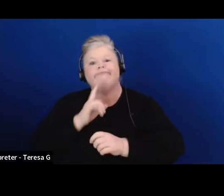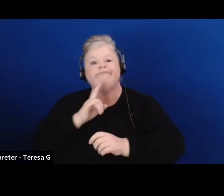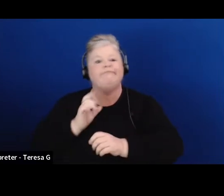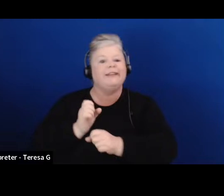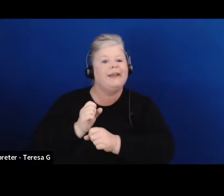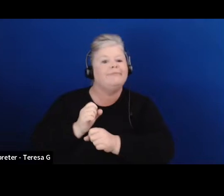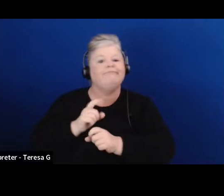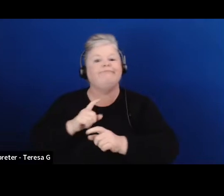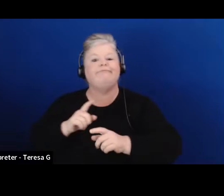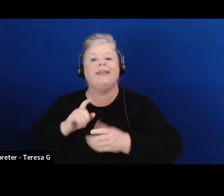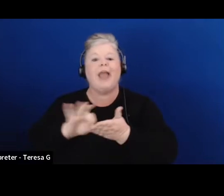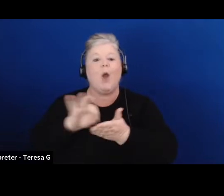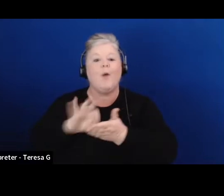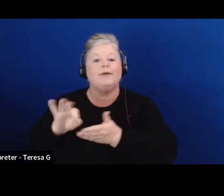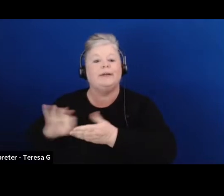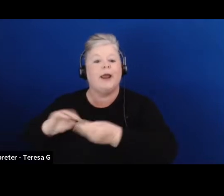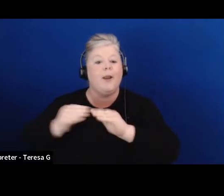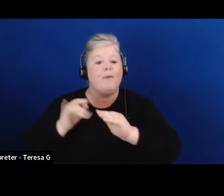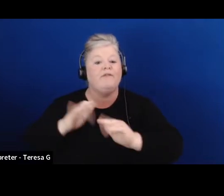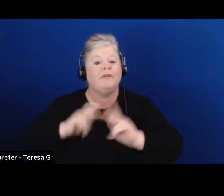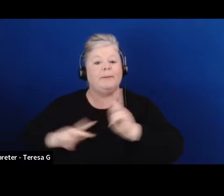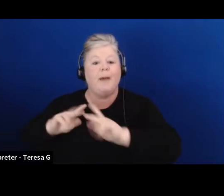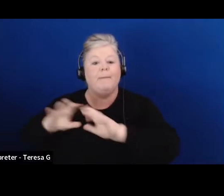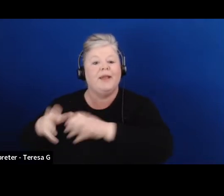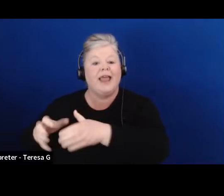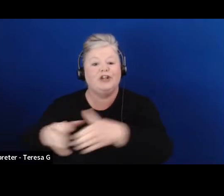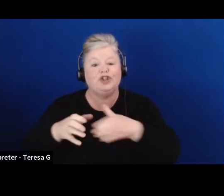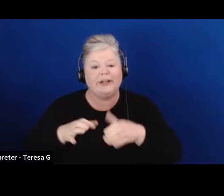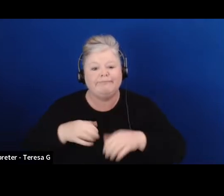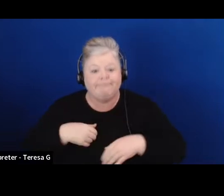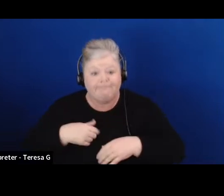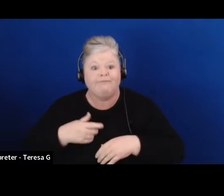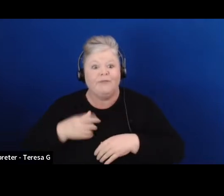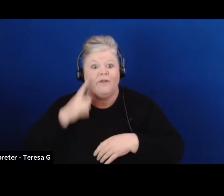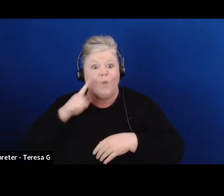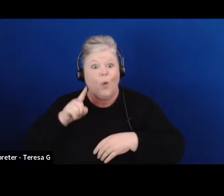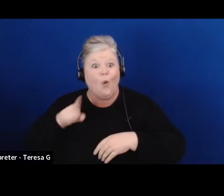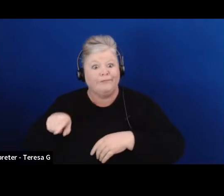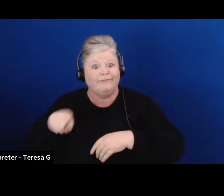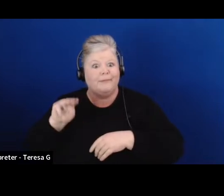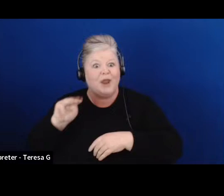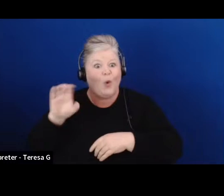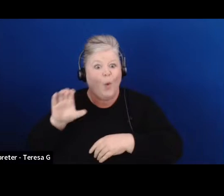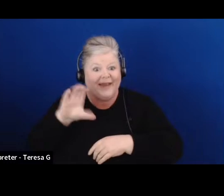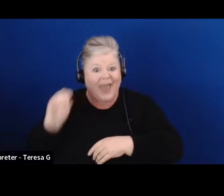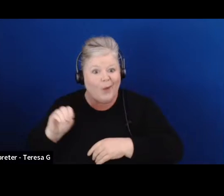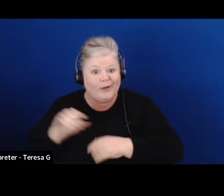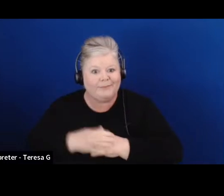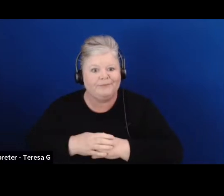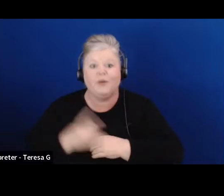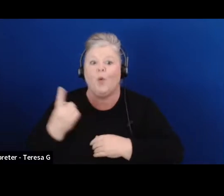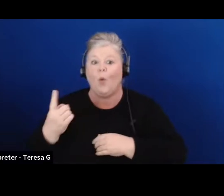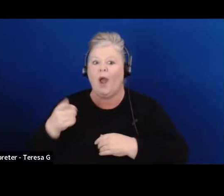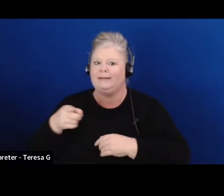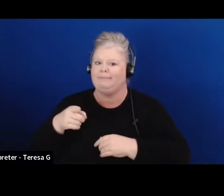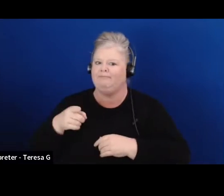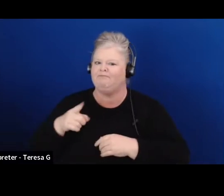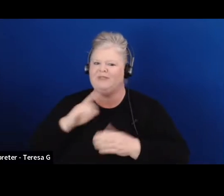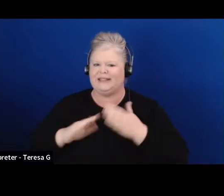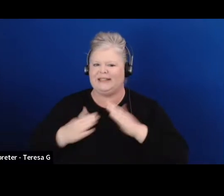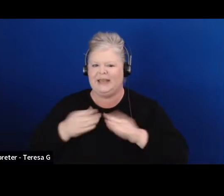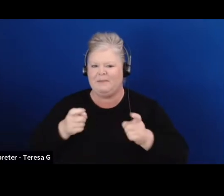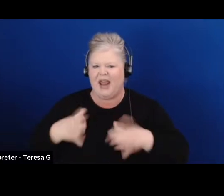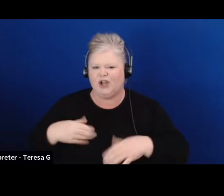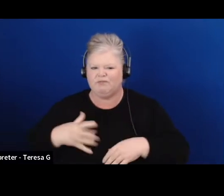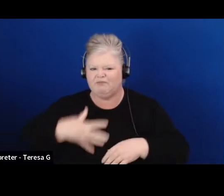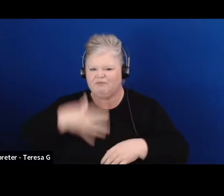in Maricopa County. One city manager was furious with our estimate of his city and